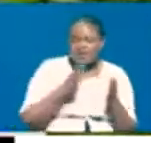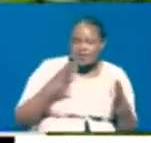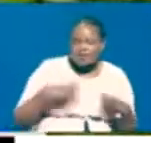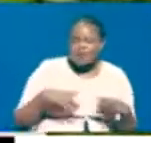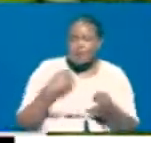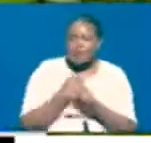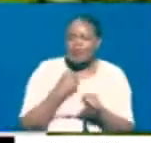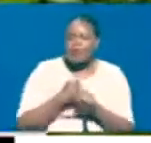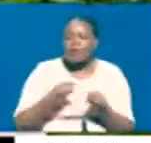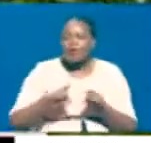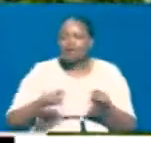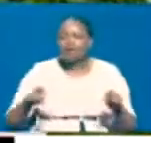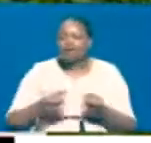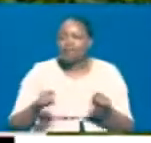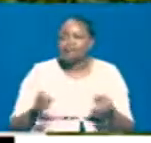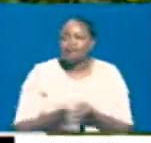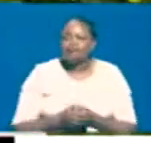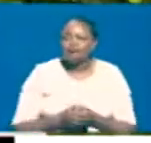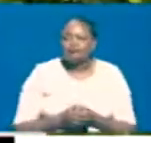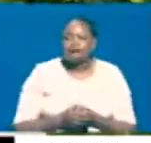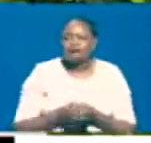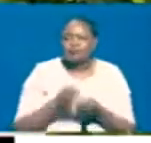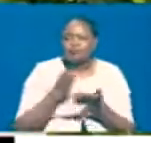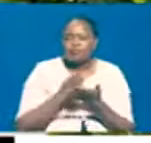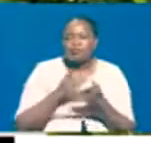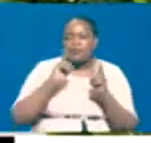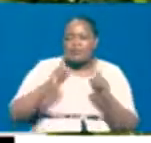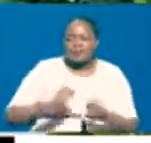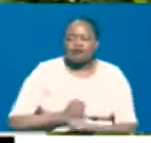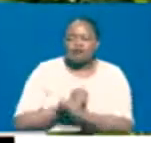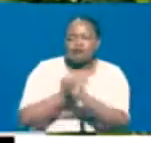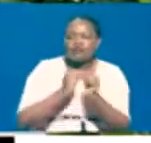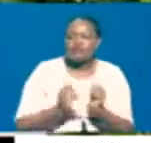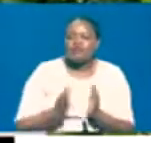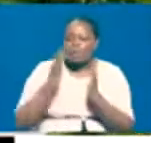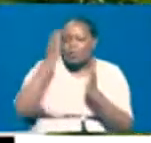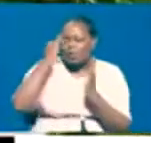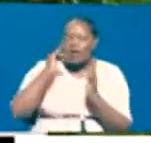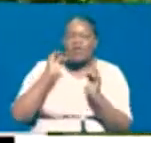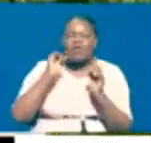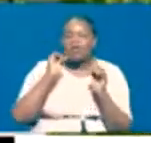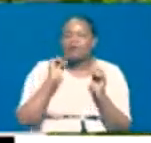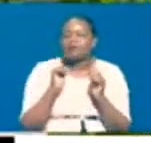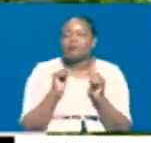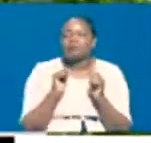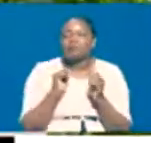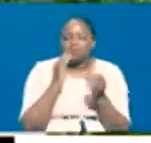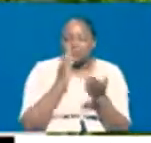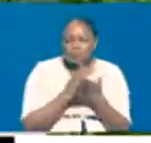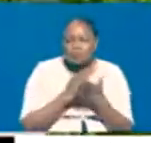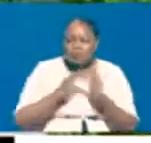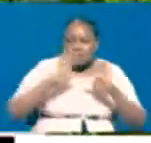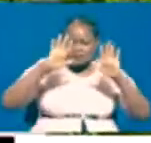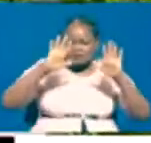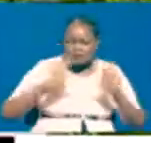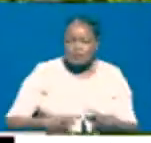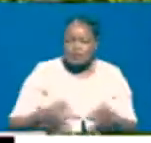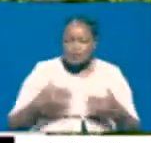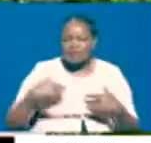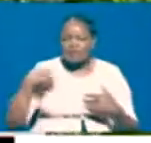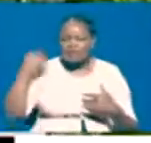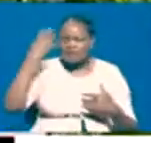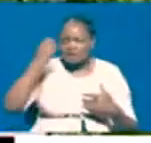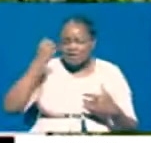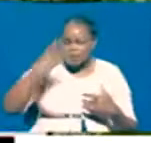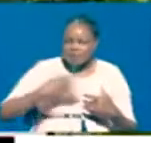that the government needs to escalate the conservation measures, because nobody can underestimate the importance of a beautiful ecosystem. But